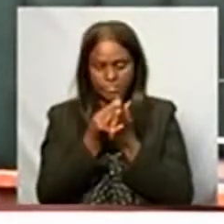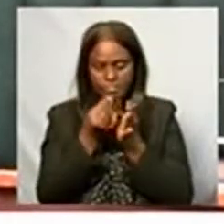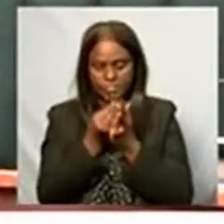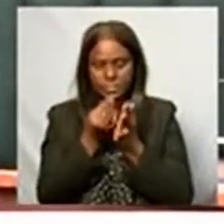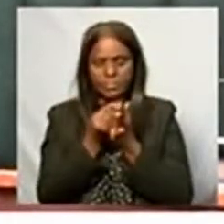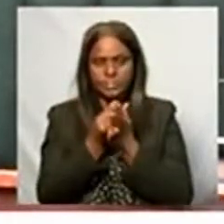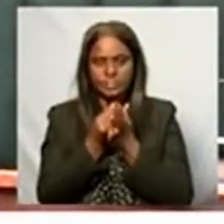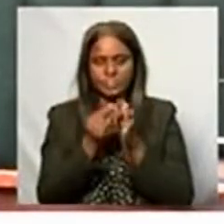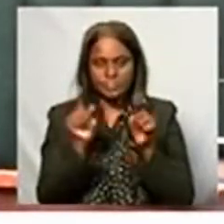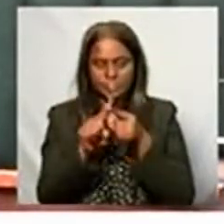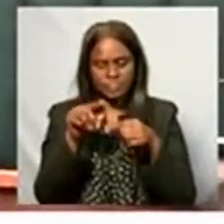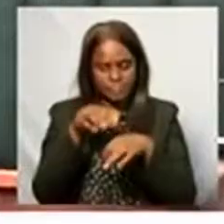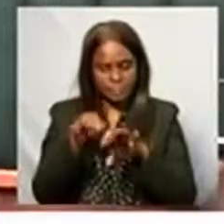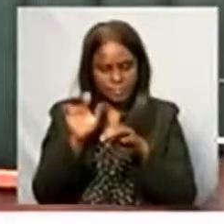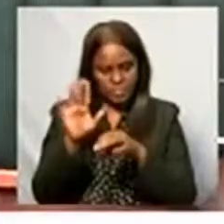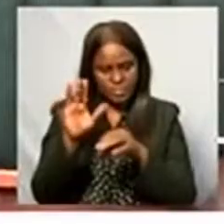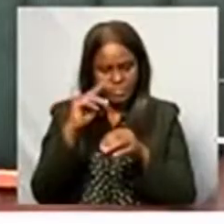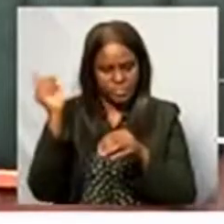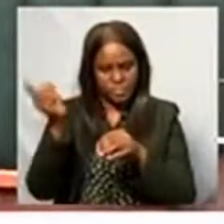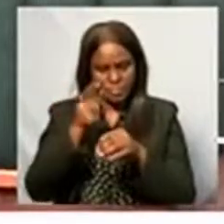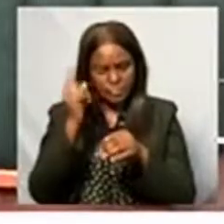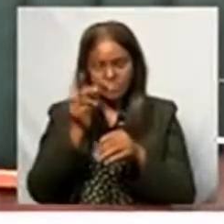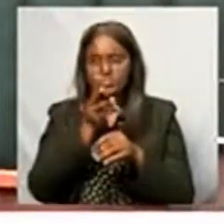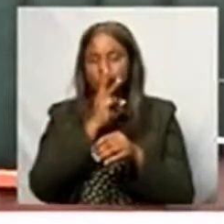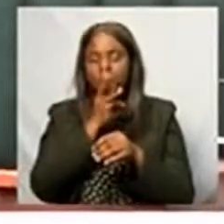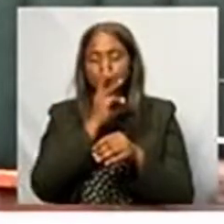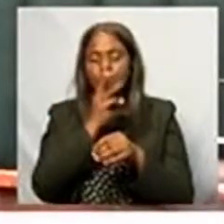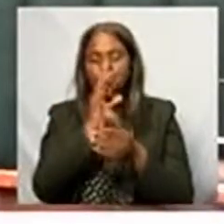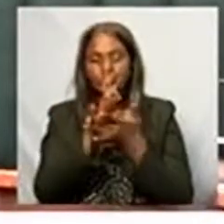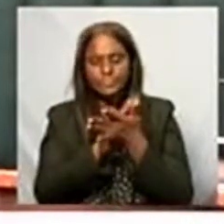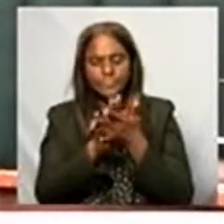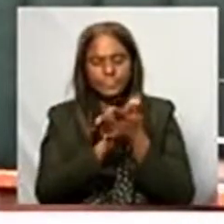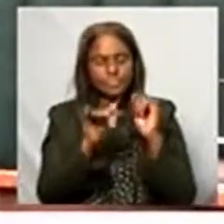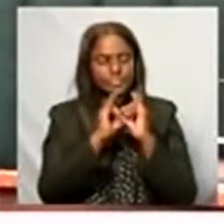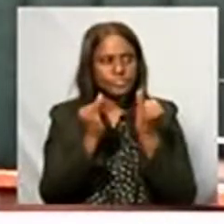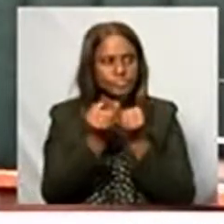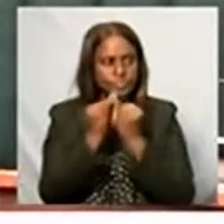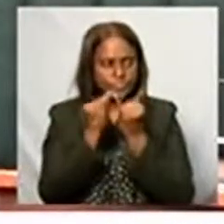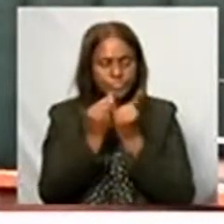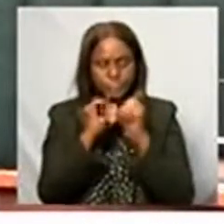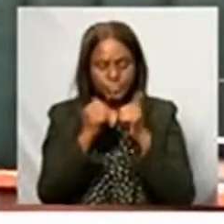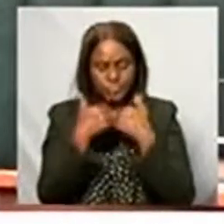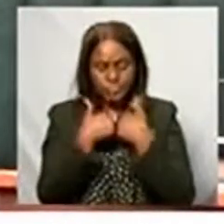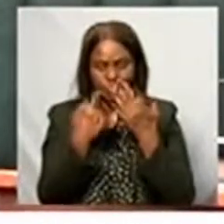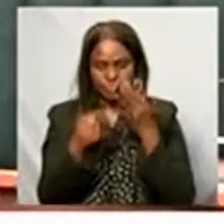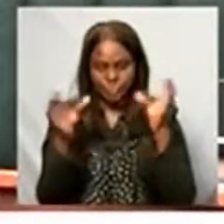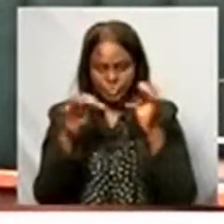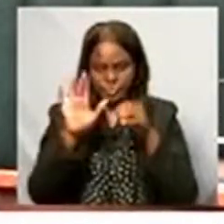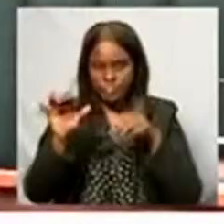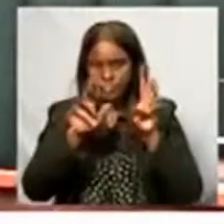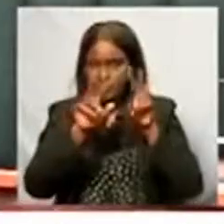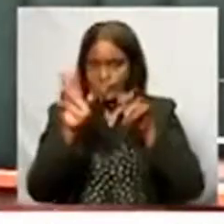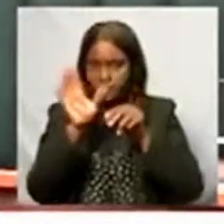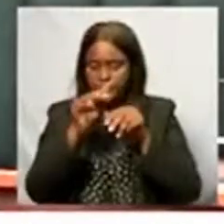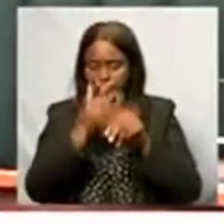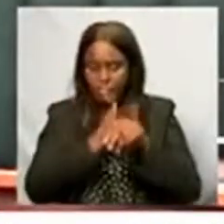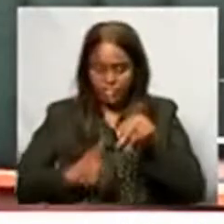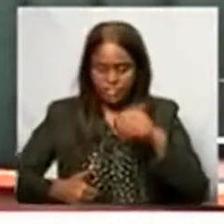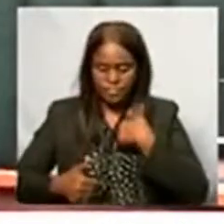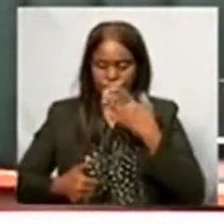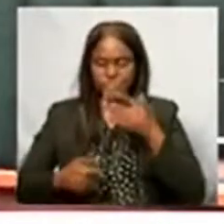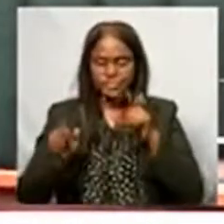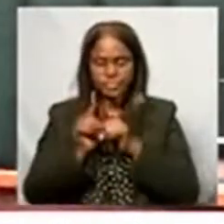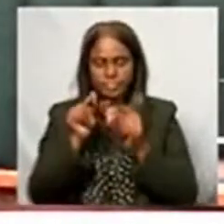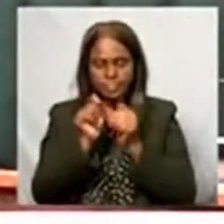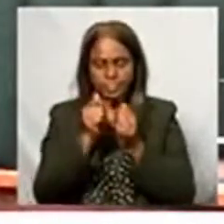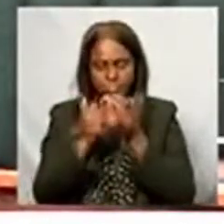financial sustainability across all water and sanitation institutions. We take the committee's observations seriously